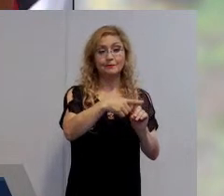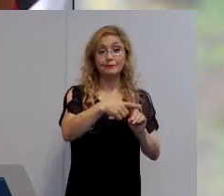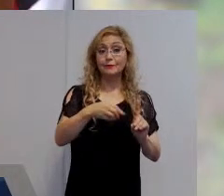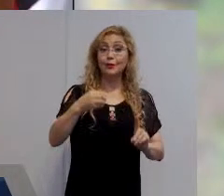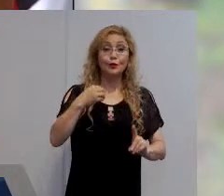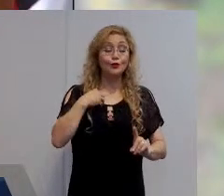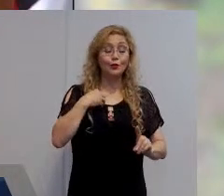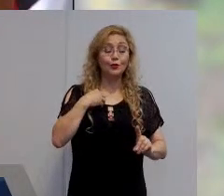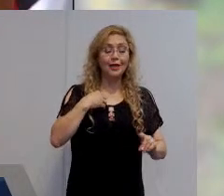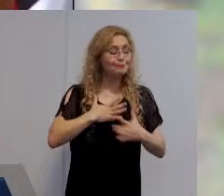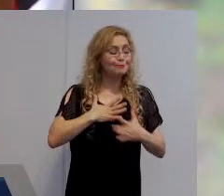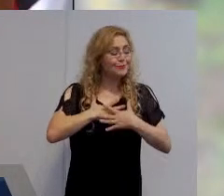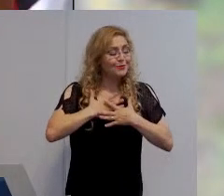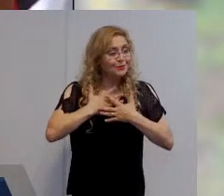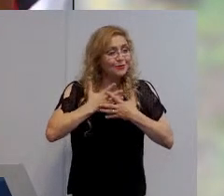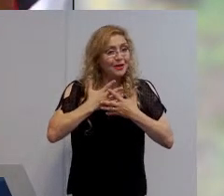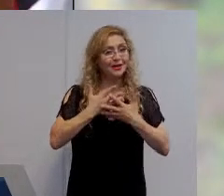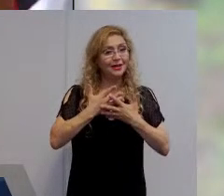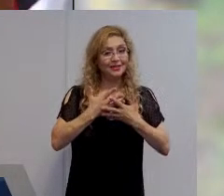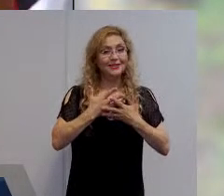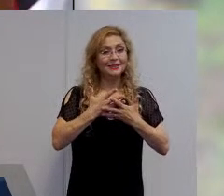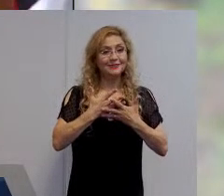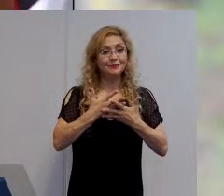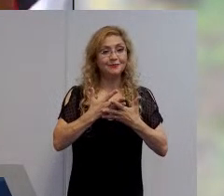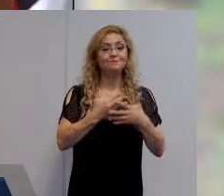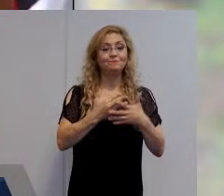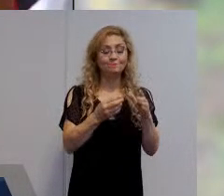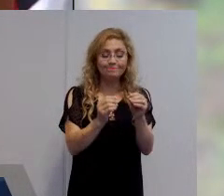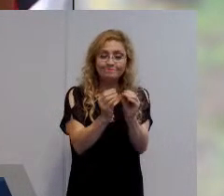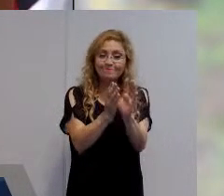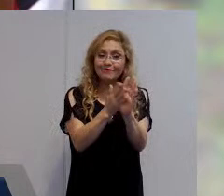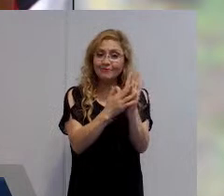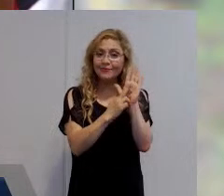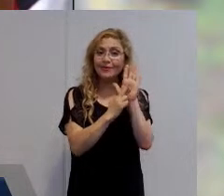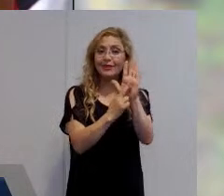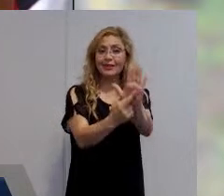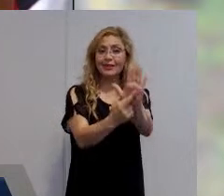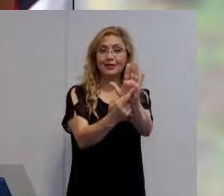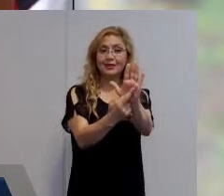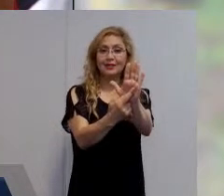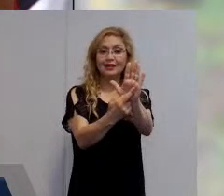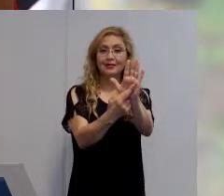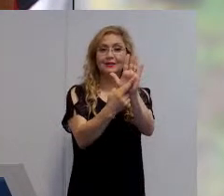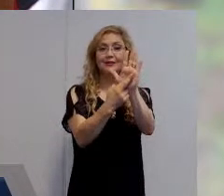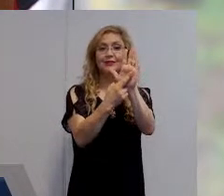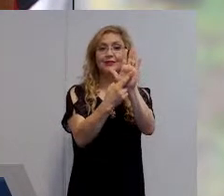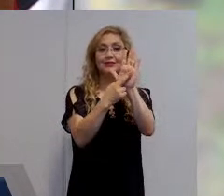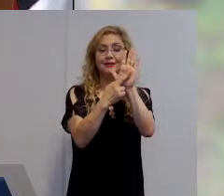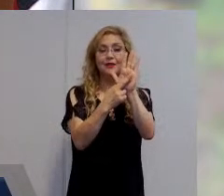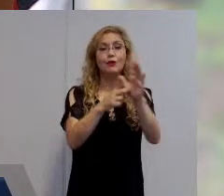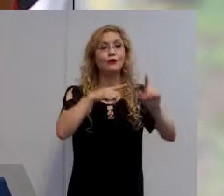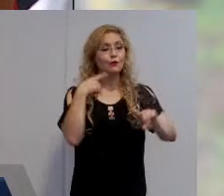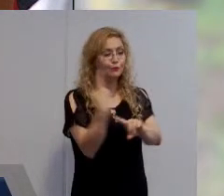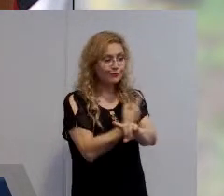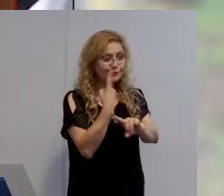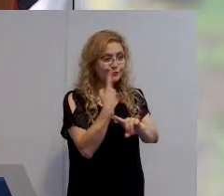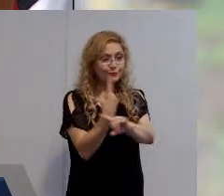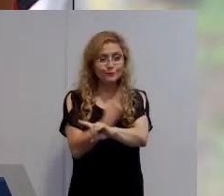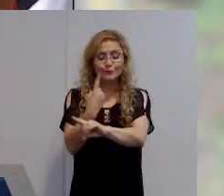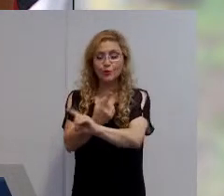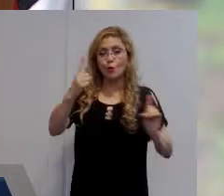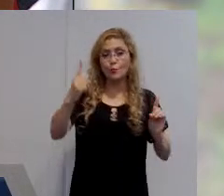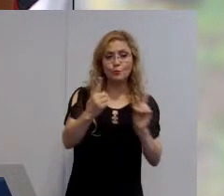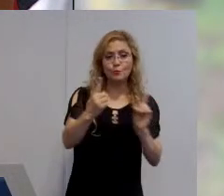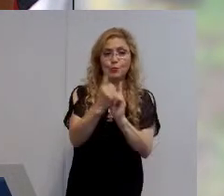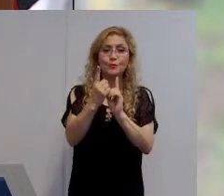the main results of this discussion, of this meeting, will be put into a